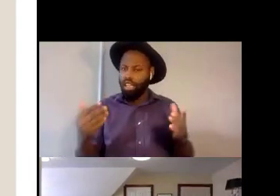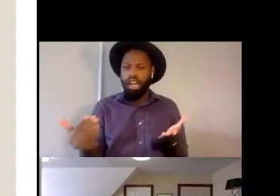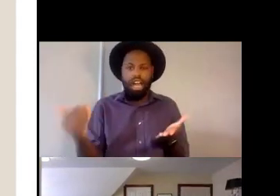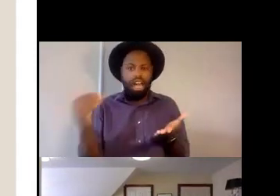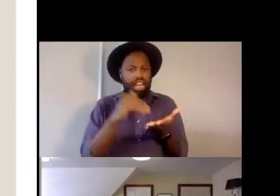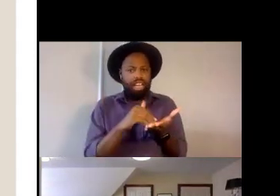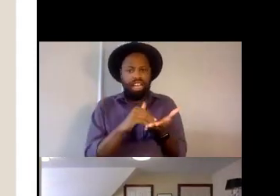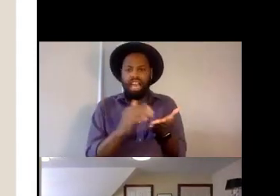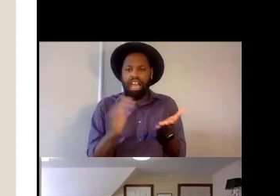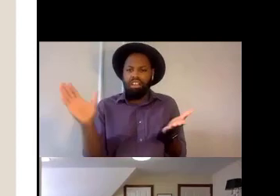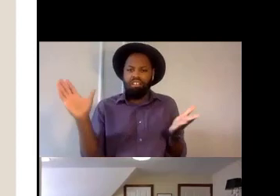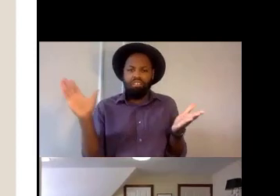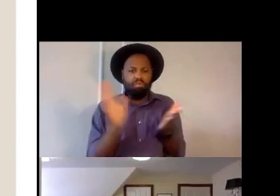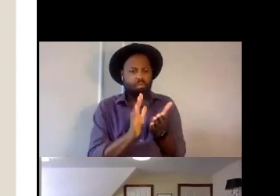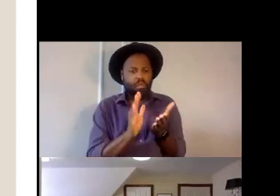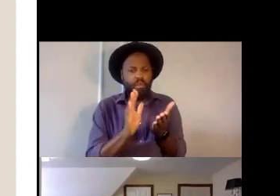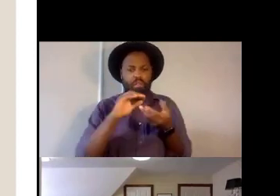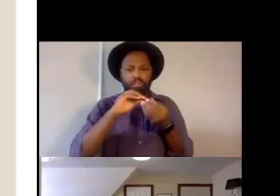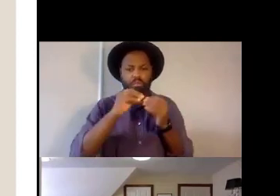small.